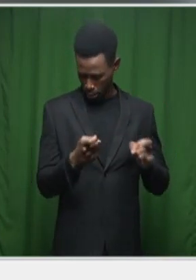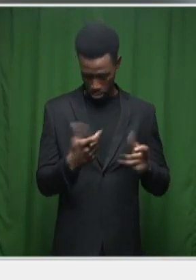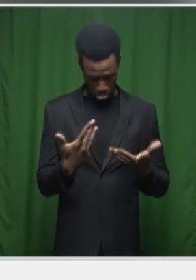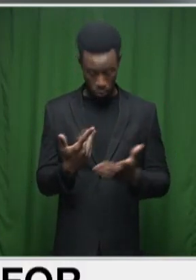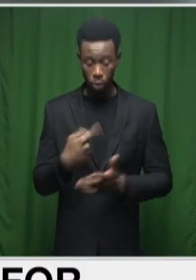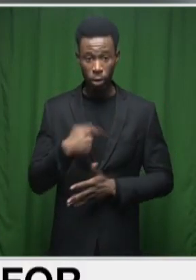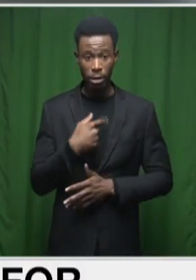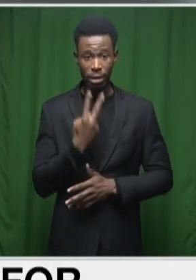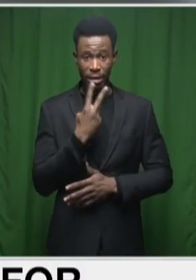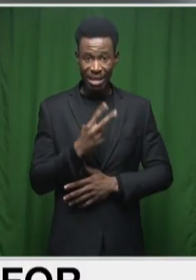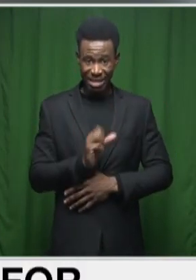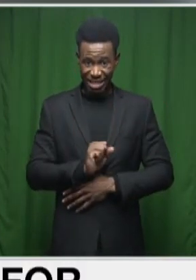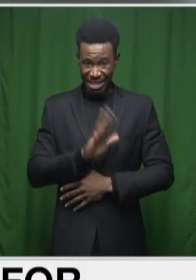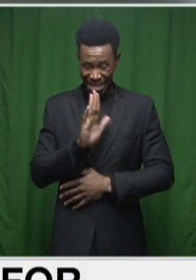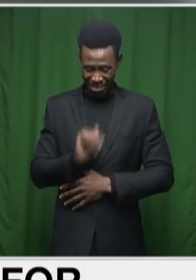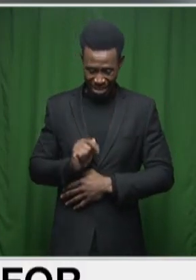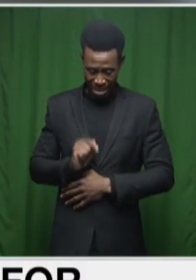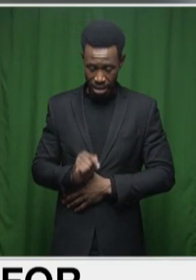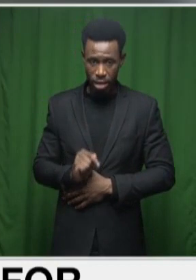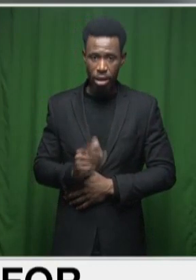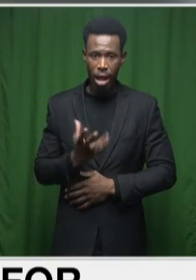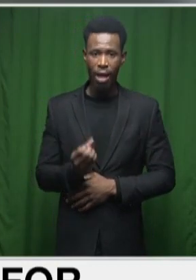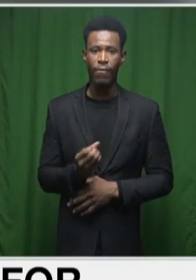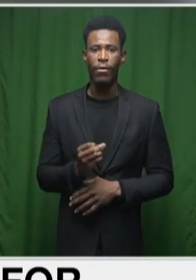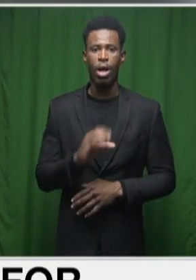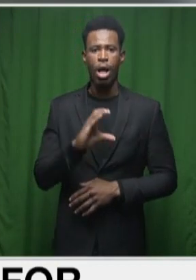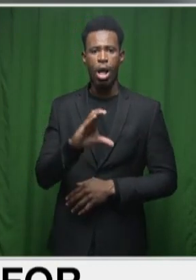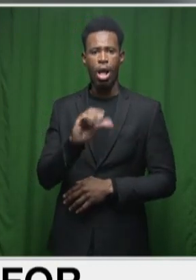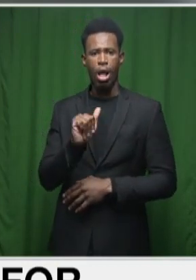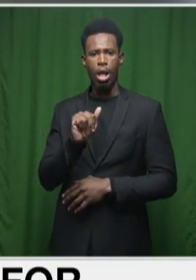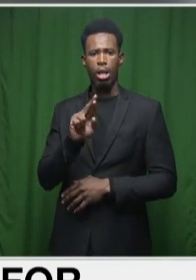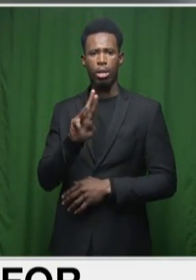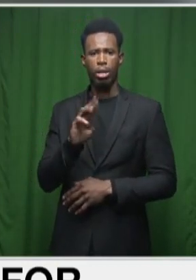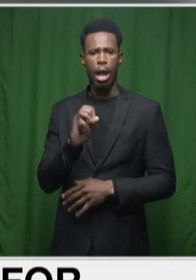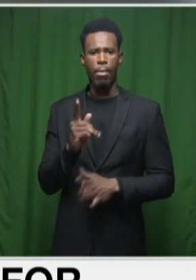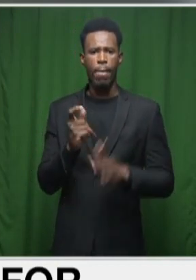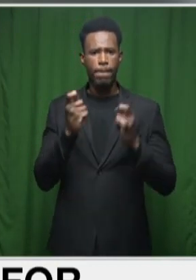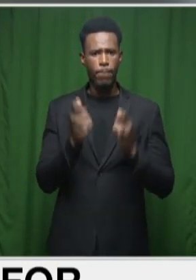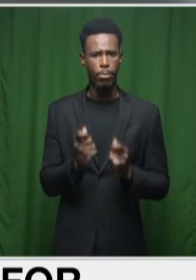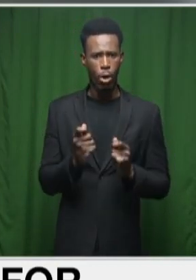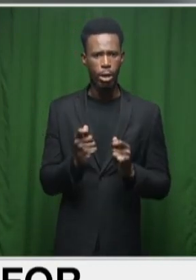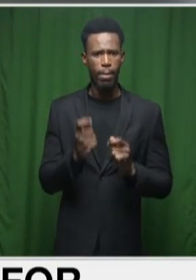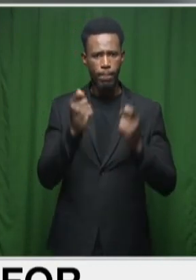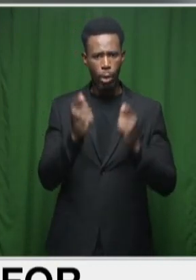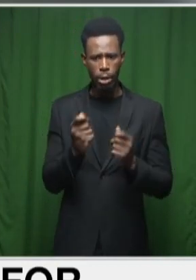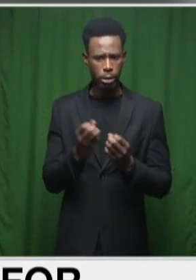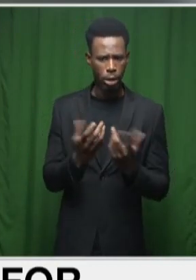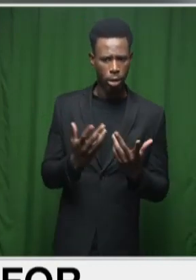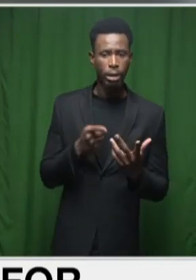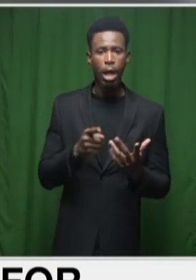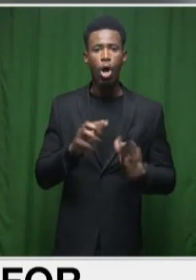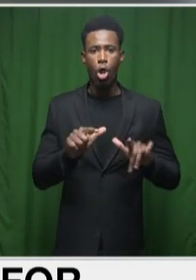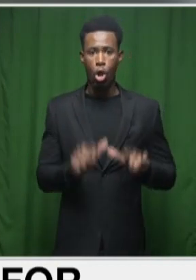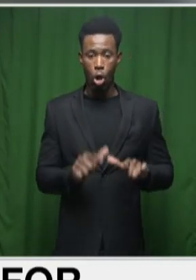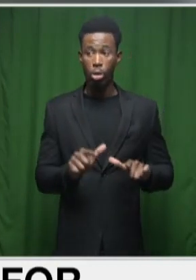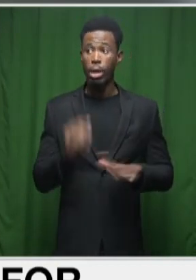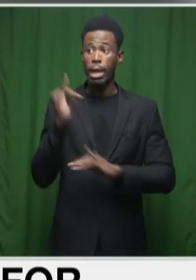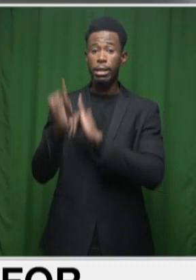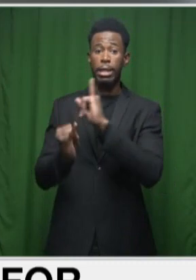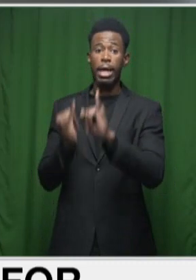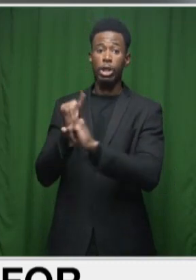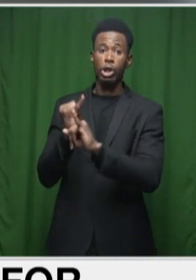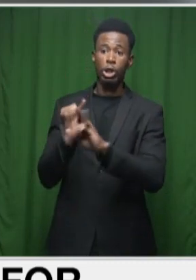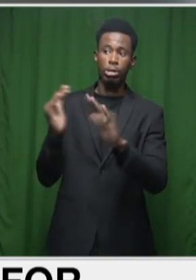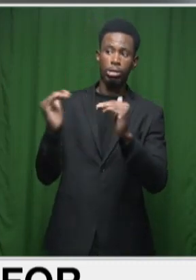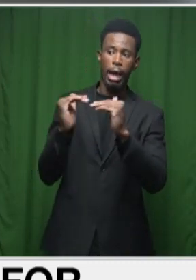Africa is the only country that has like carbon price in place. And that, carbon price is very low by international standards.